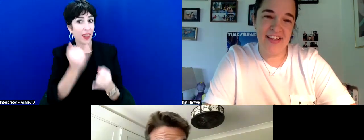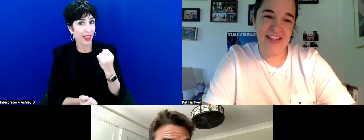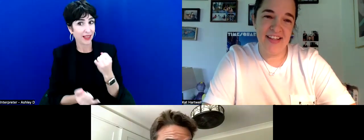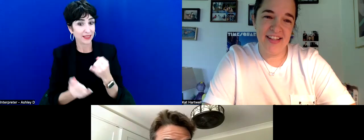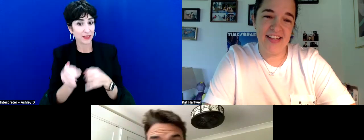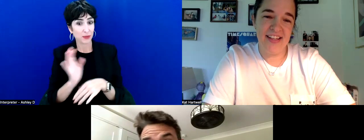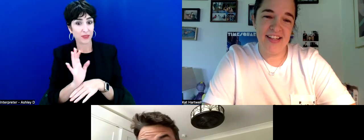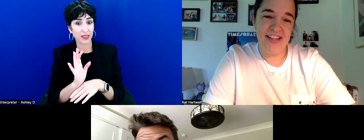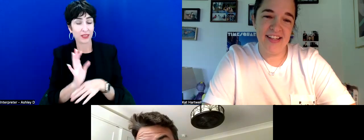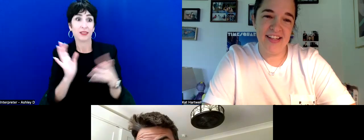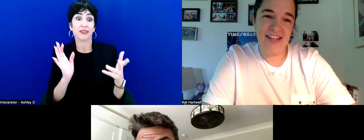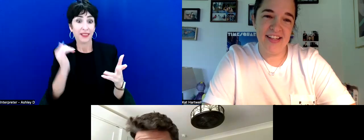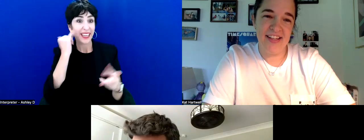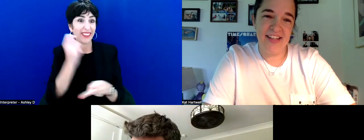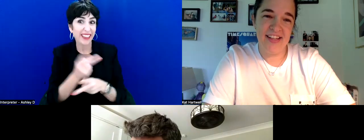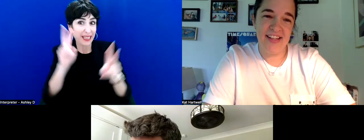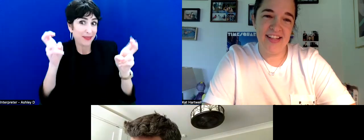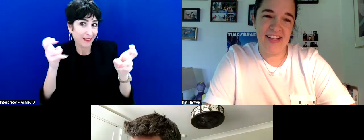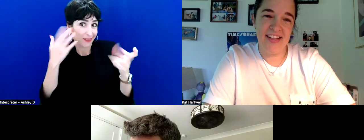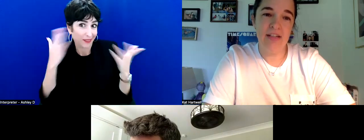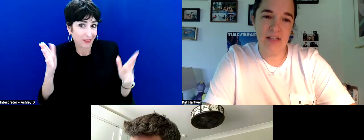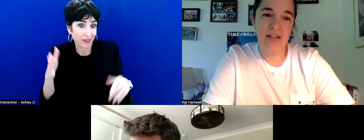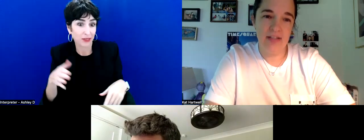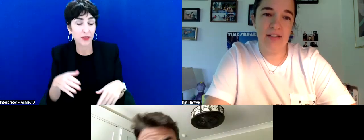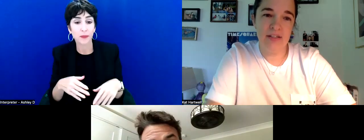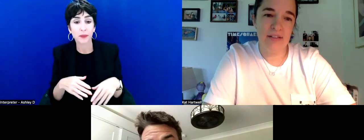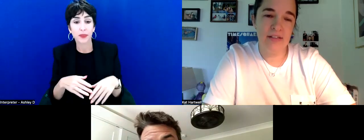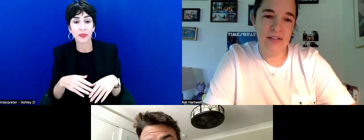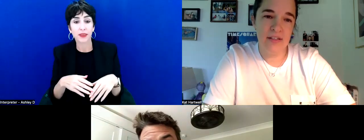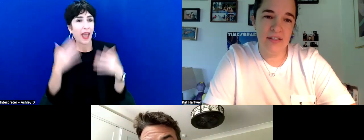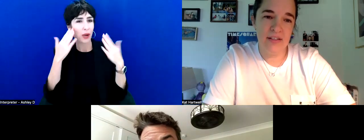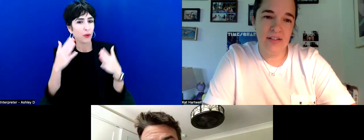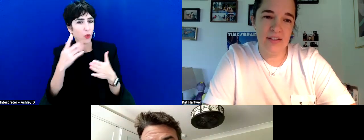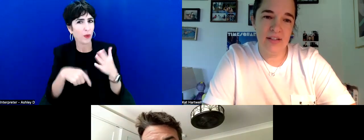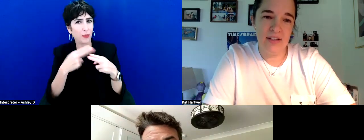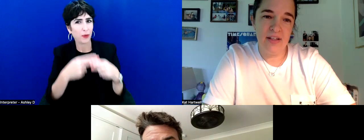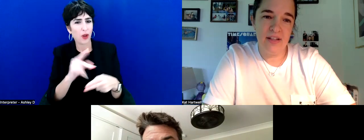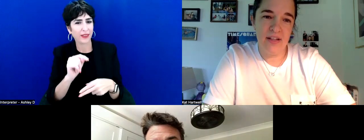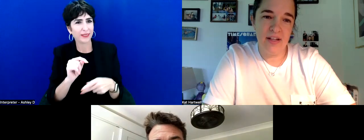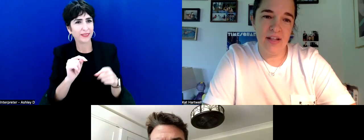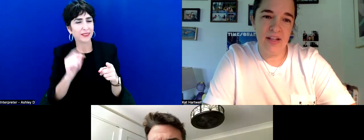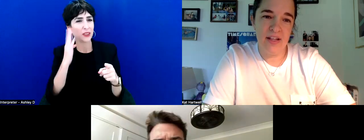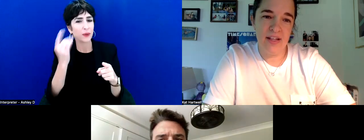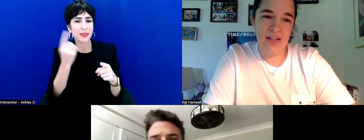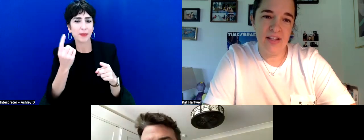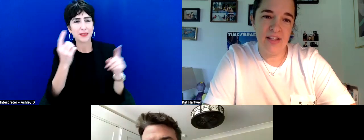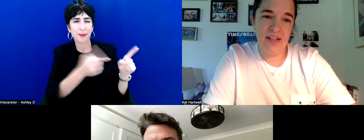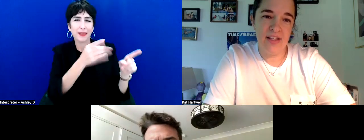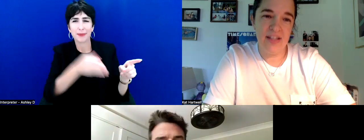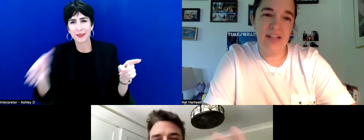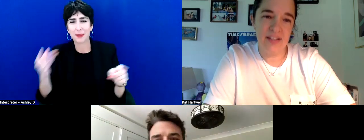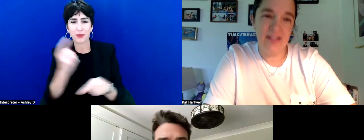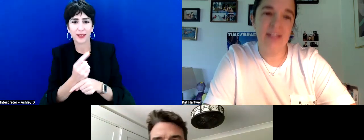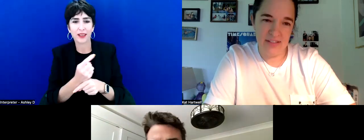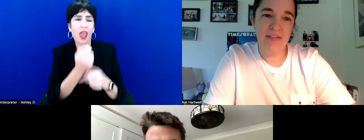I mean, if they keep the title, man, I don't even know what they would call it because you know how it's always something love, right? There's